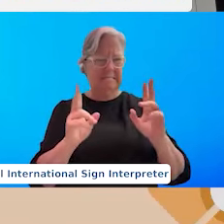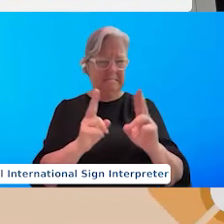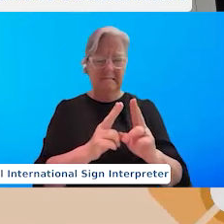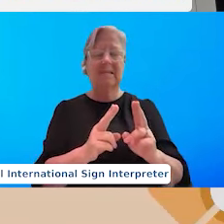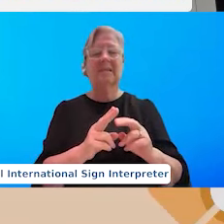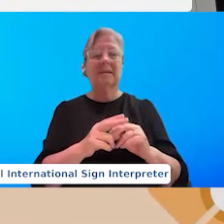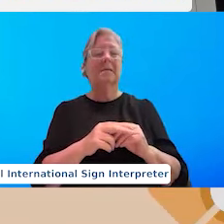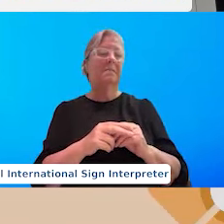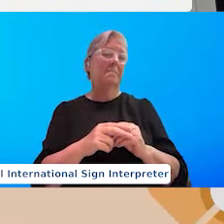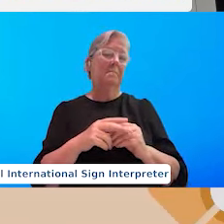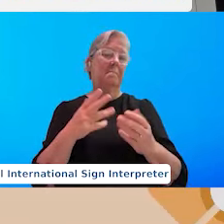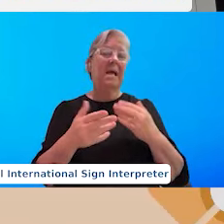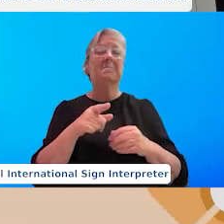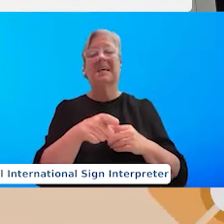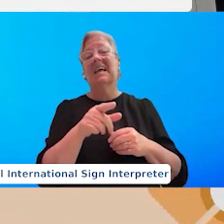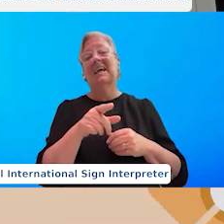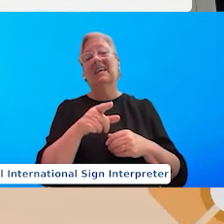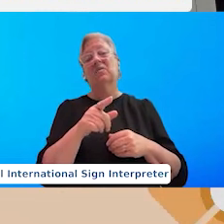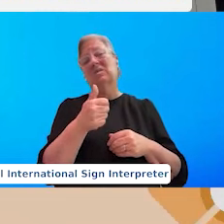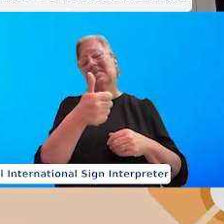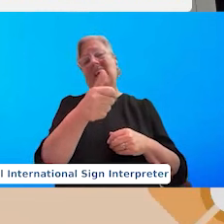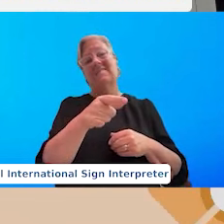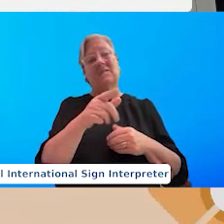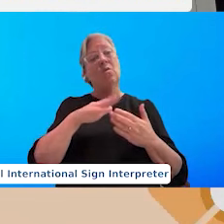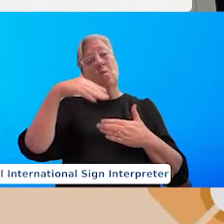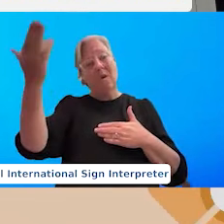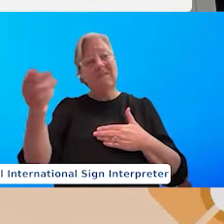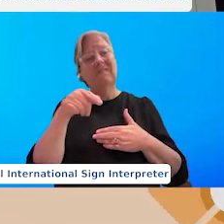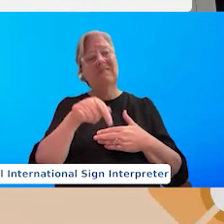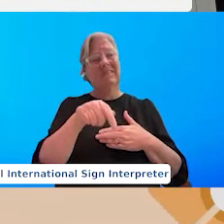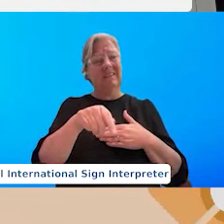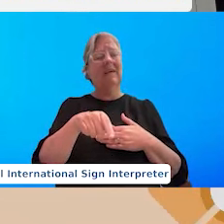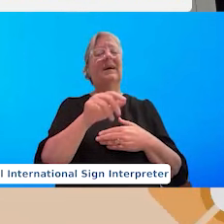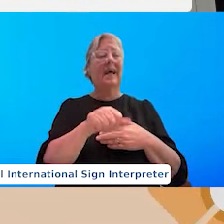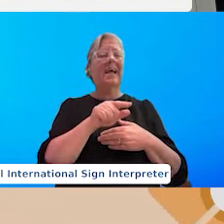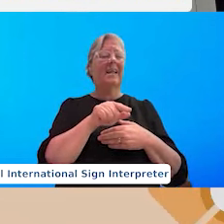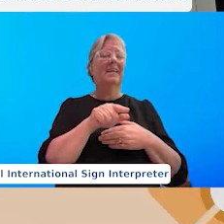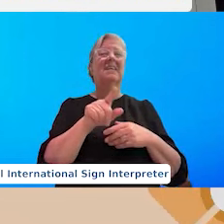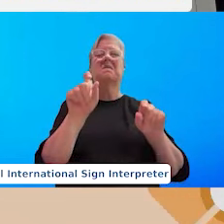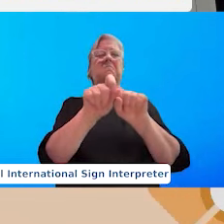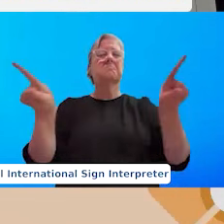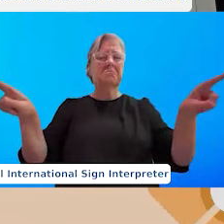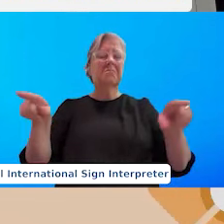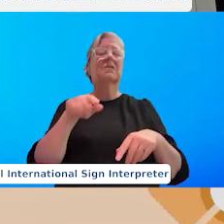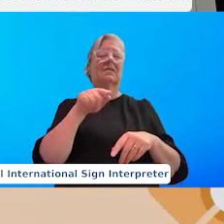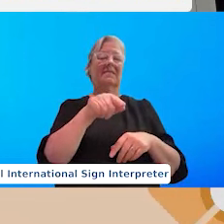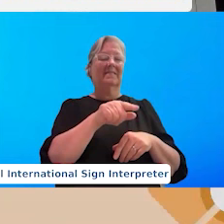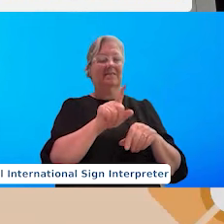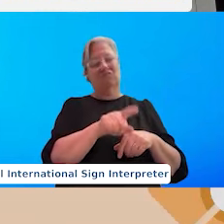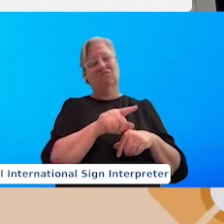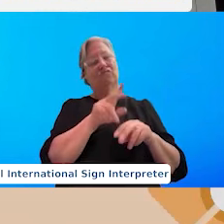examples of the successful stories from those who get the loan from our fund, right, from the debt